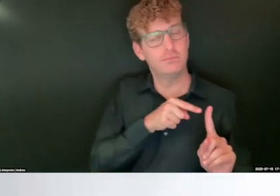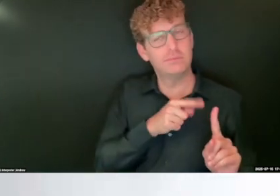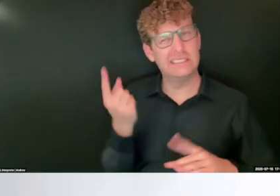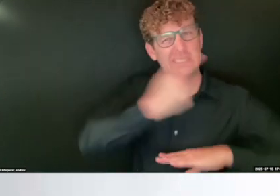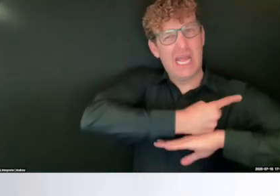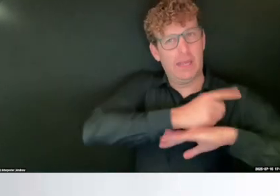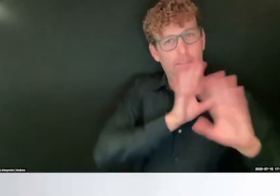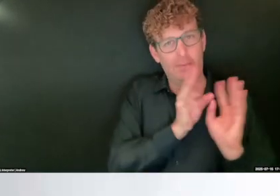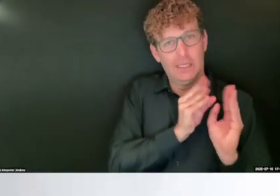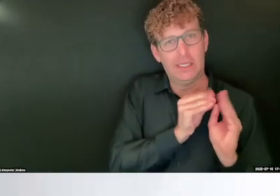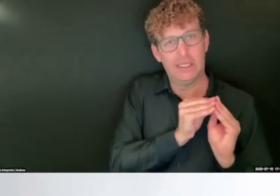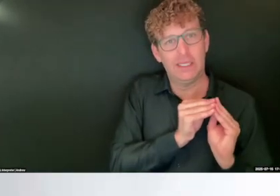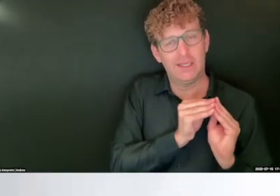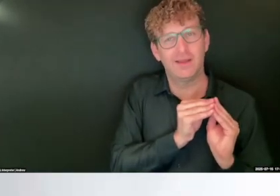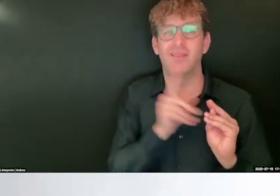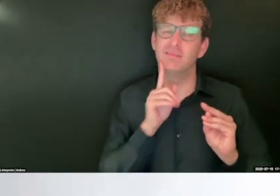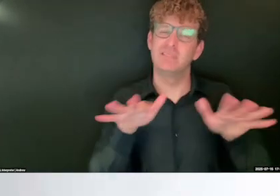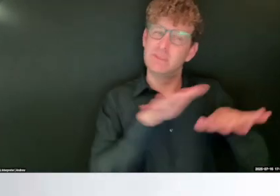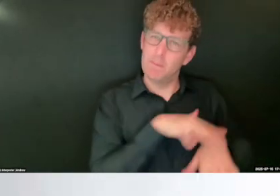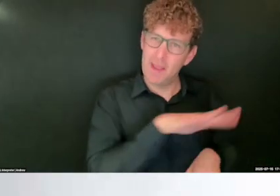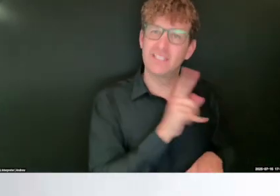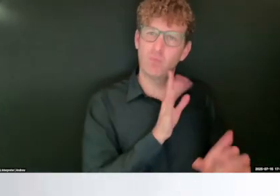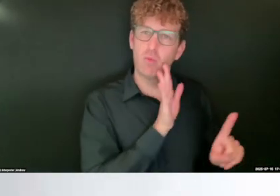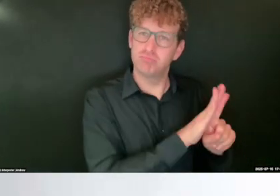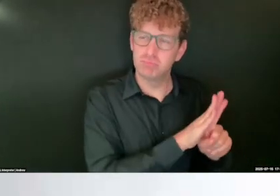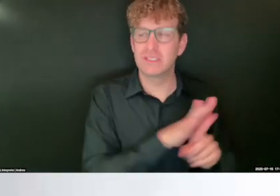be a space for individuals and community members.